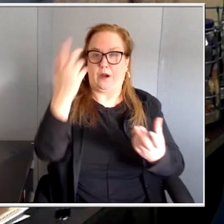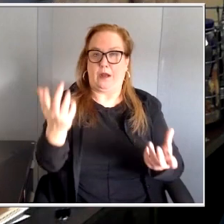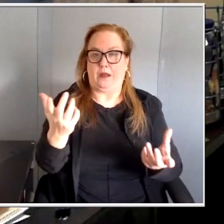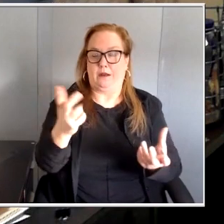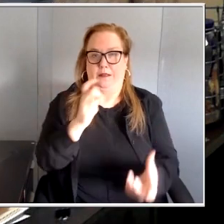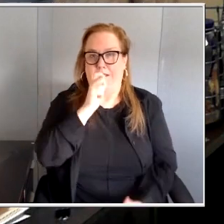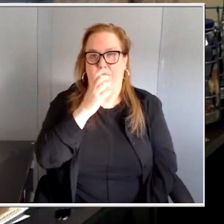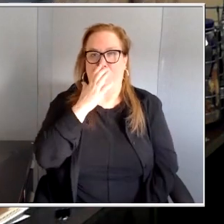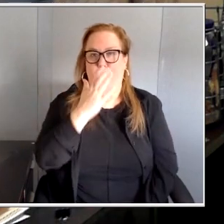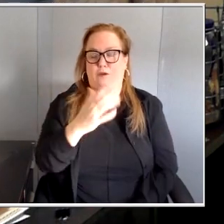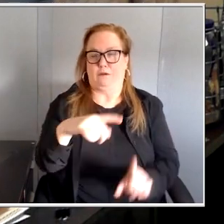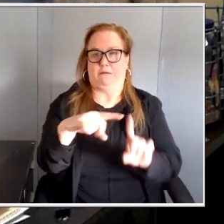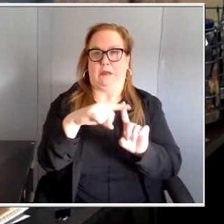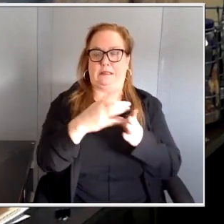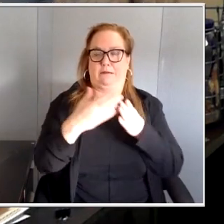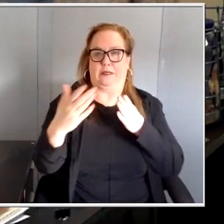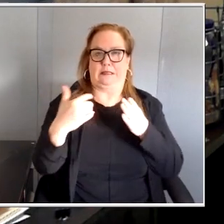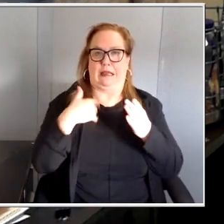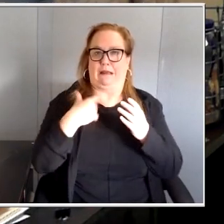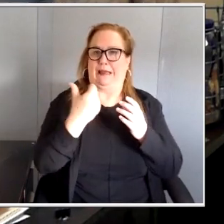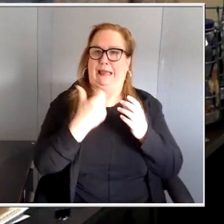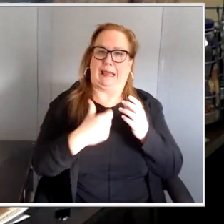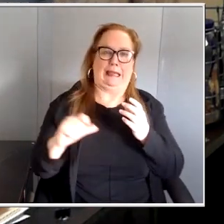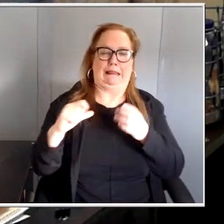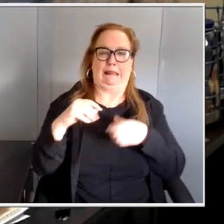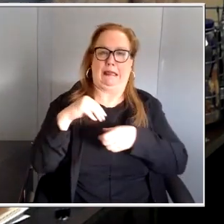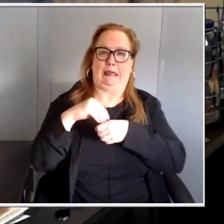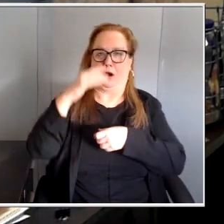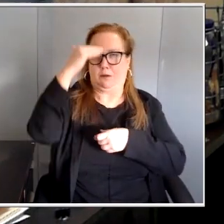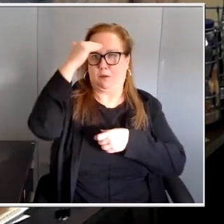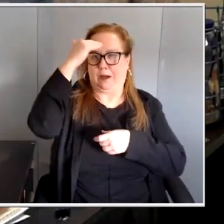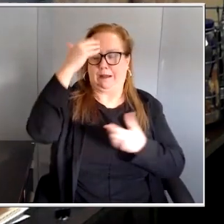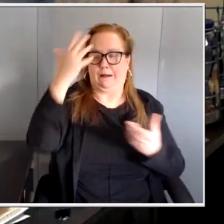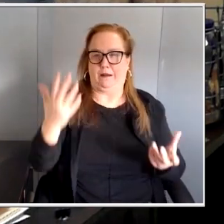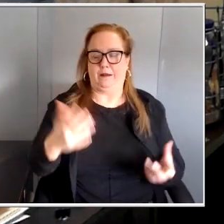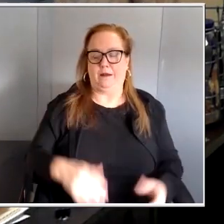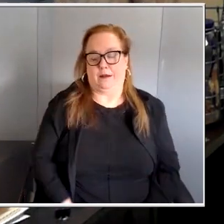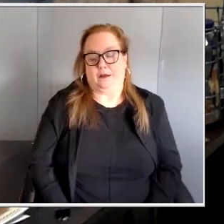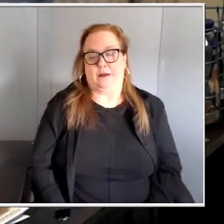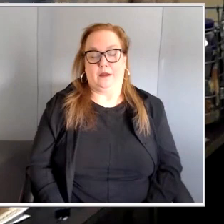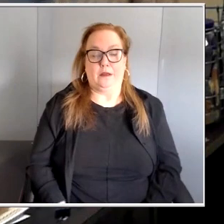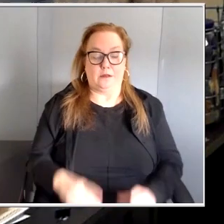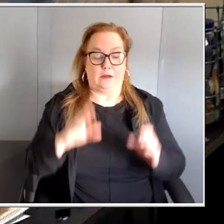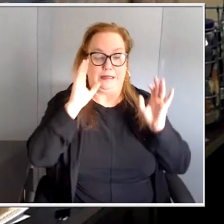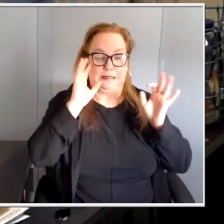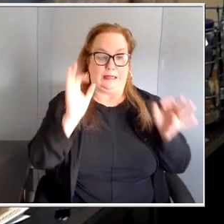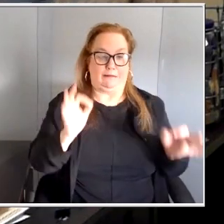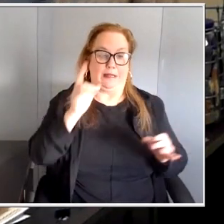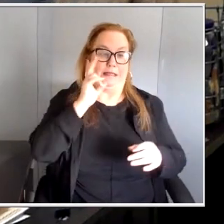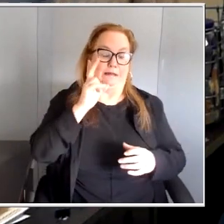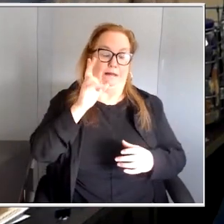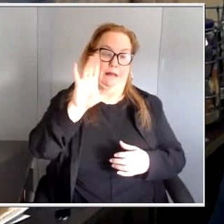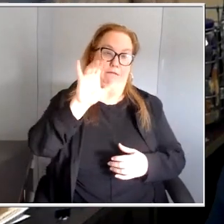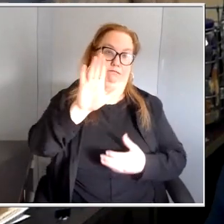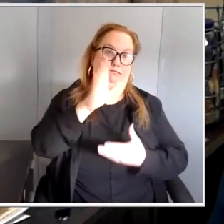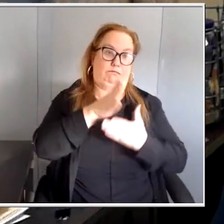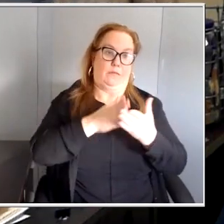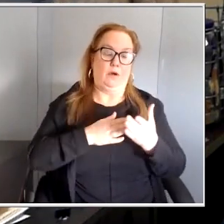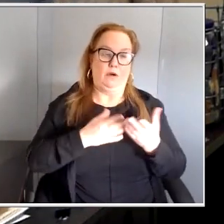good thing for us long term to have anything else in our brain besides that. So I definitely am seeing some of that aspect, and I think